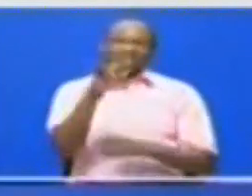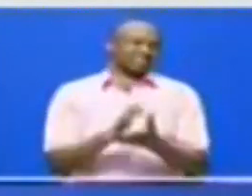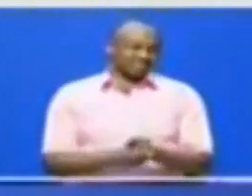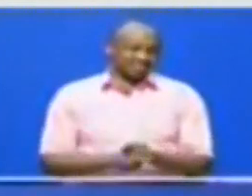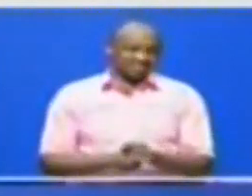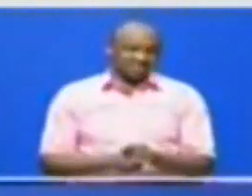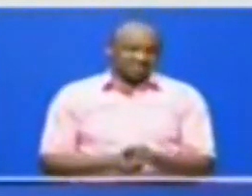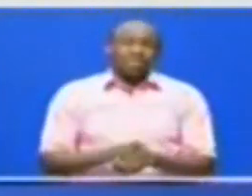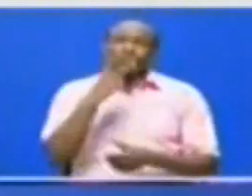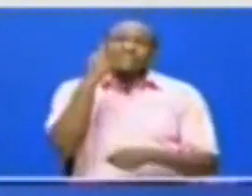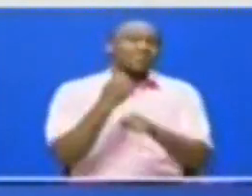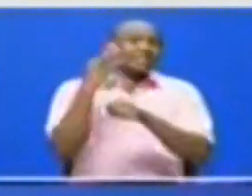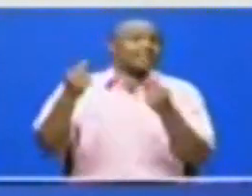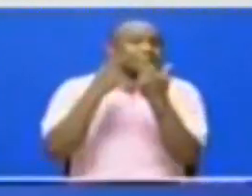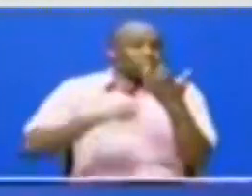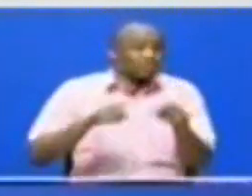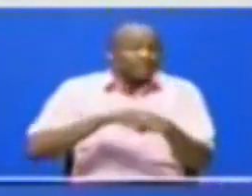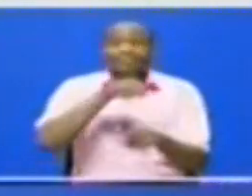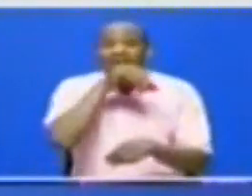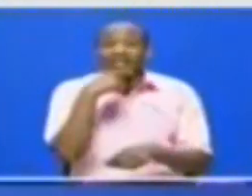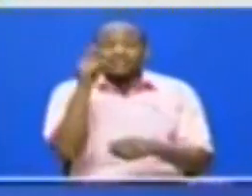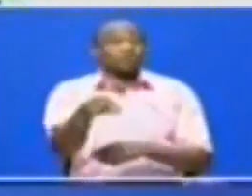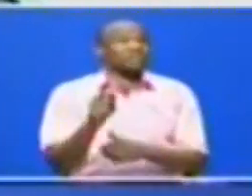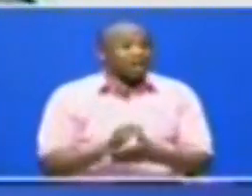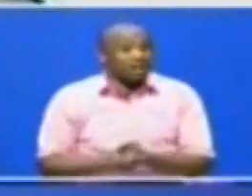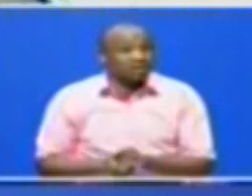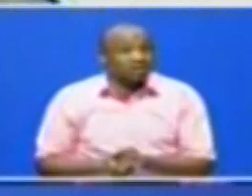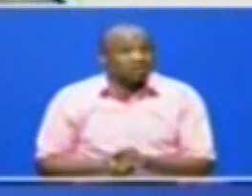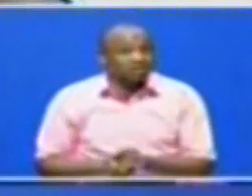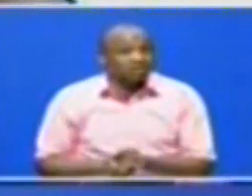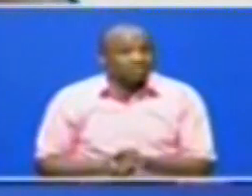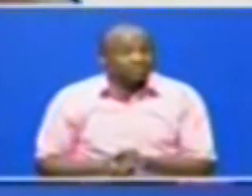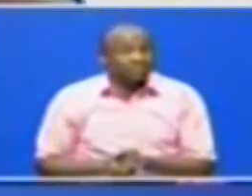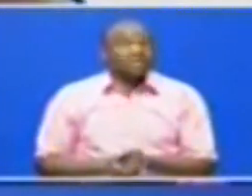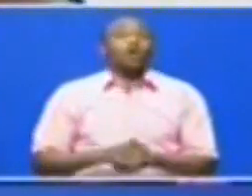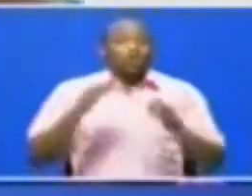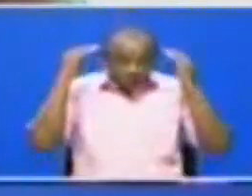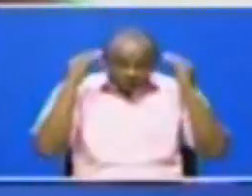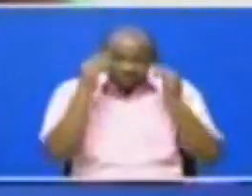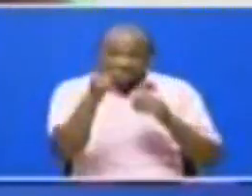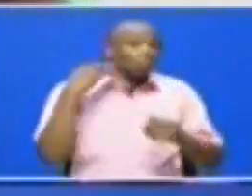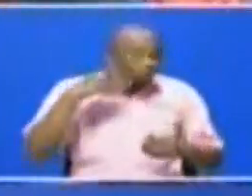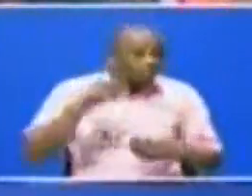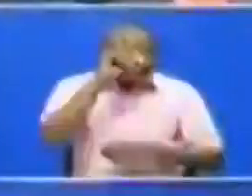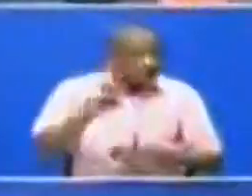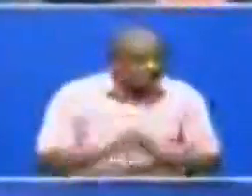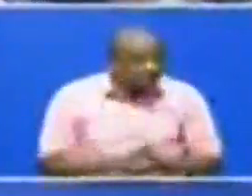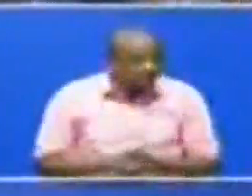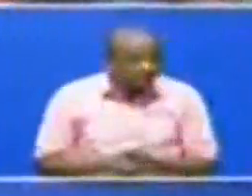Mwaka wa 2013 vile Raila amesema hapa, hiyo koti ilikuwa ya wakora.